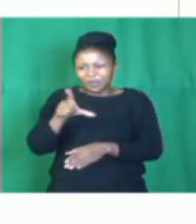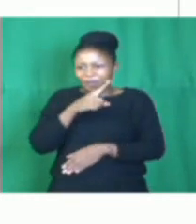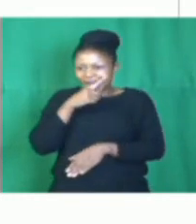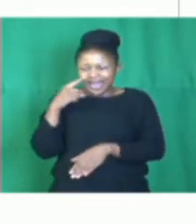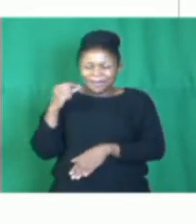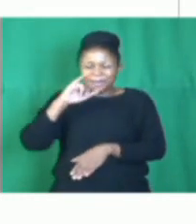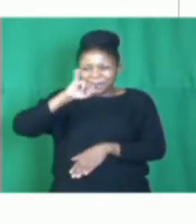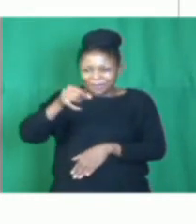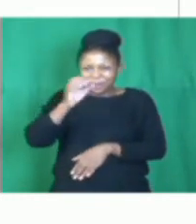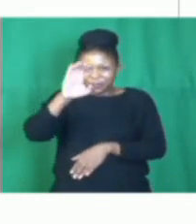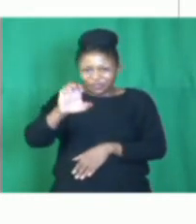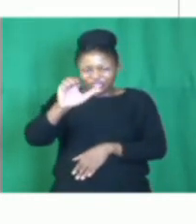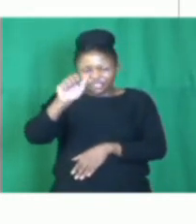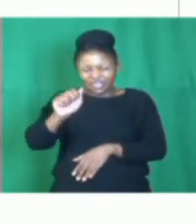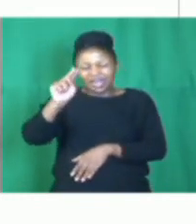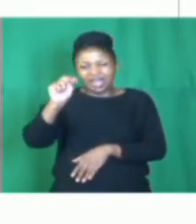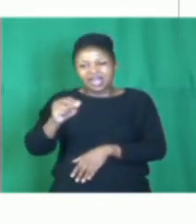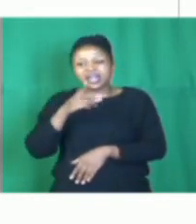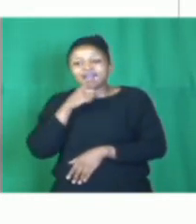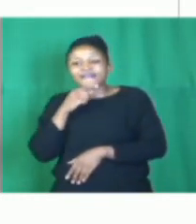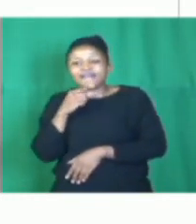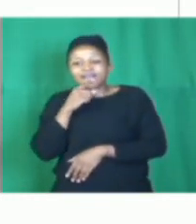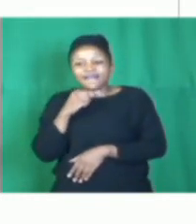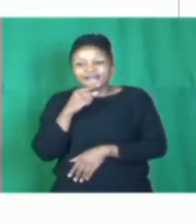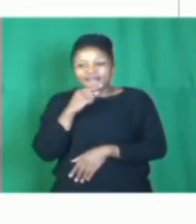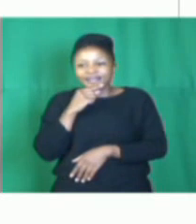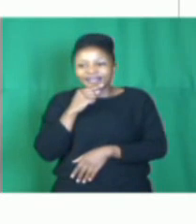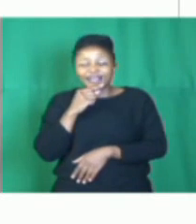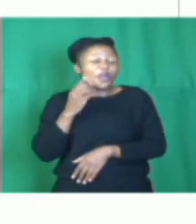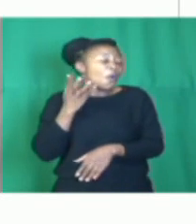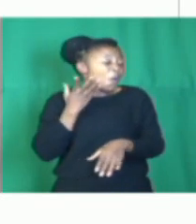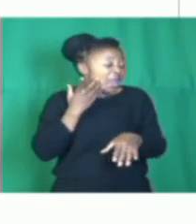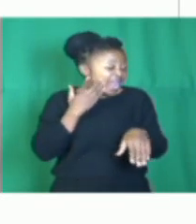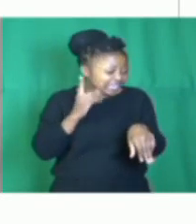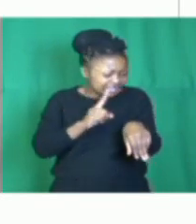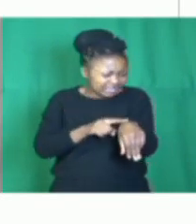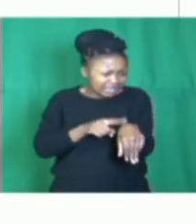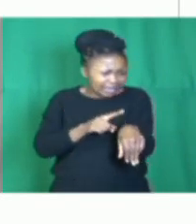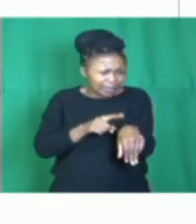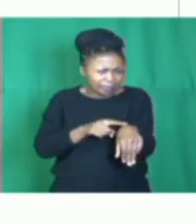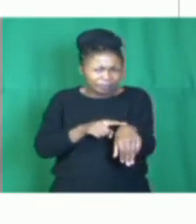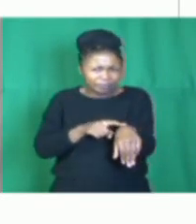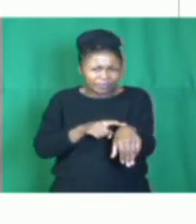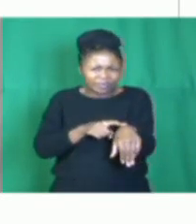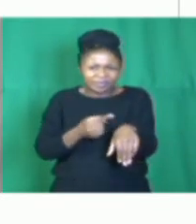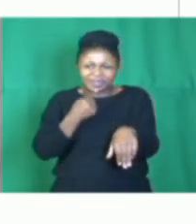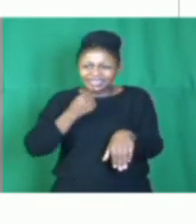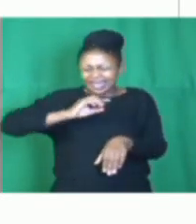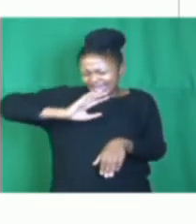Disciple, as you can see in our response here. And when we get that it is in the